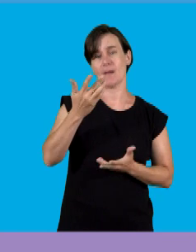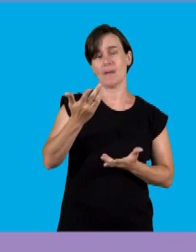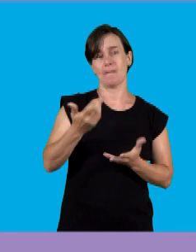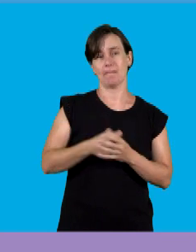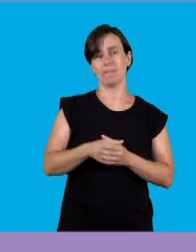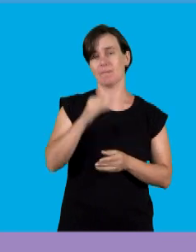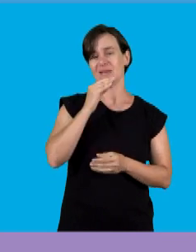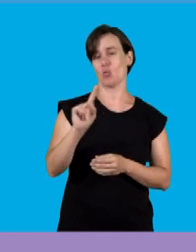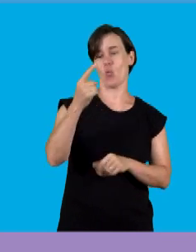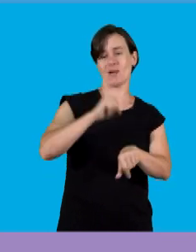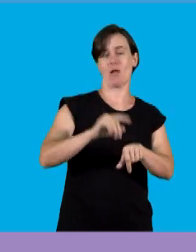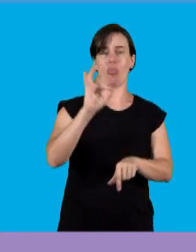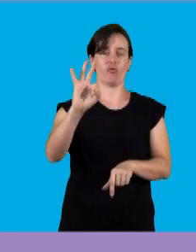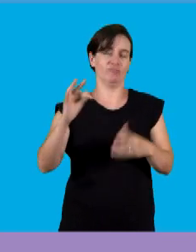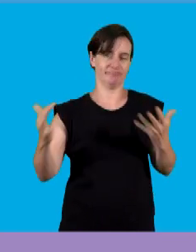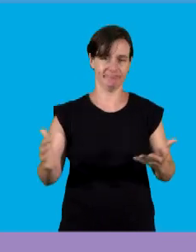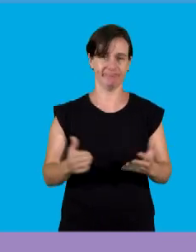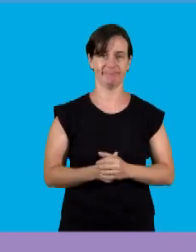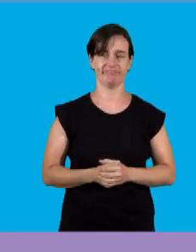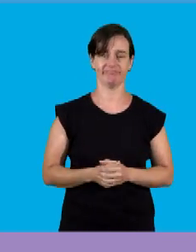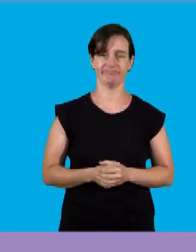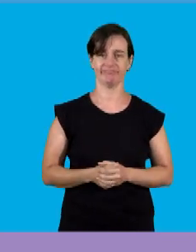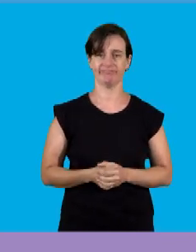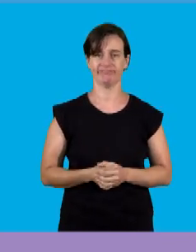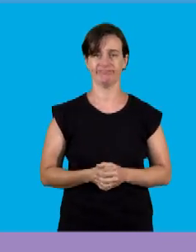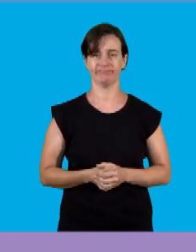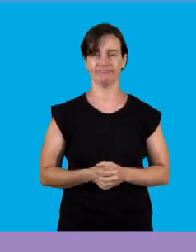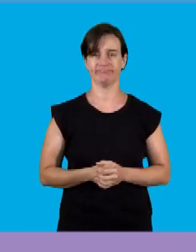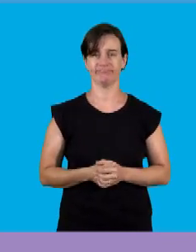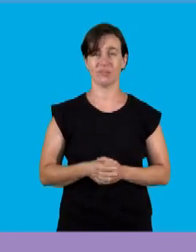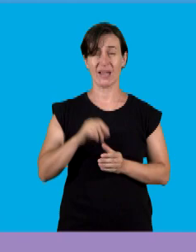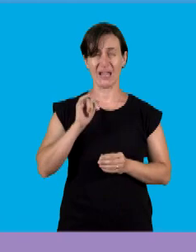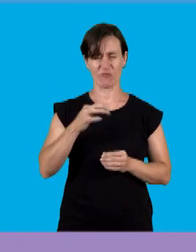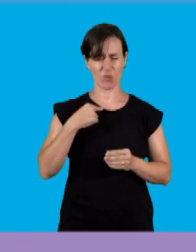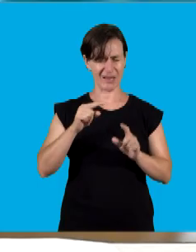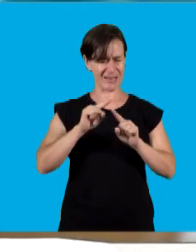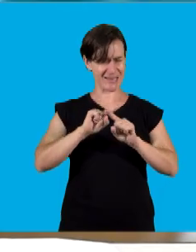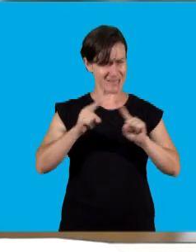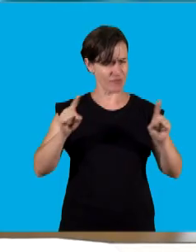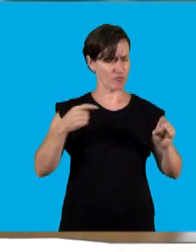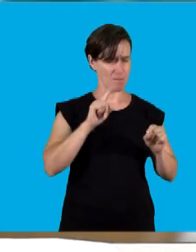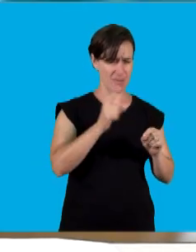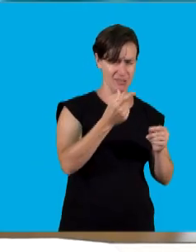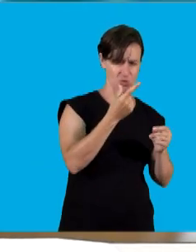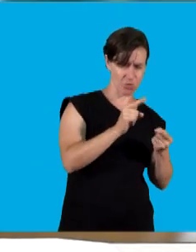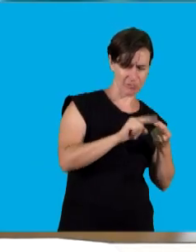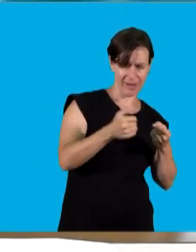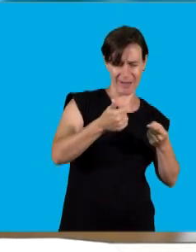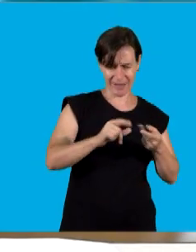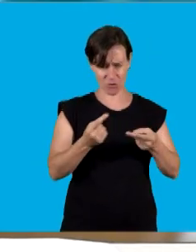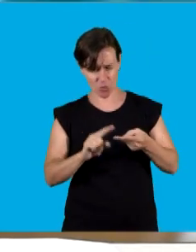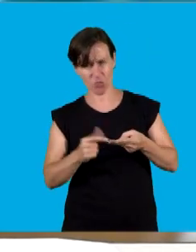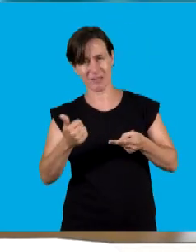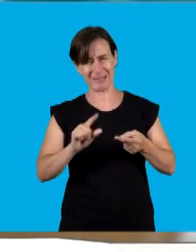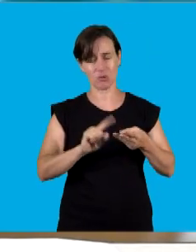there once. Now remember, when we are working with multiple operations, we work on either sides of